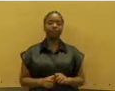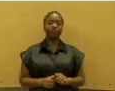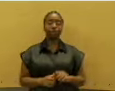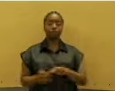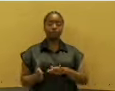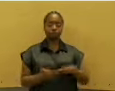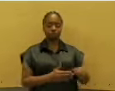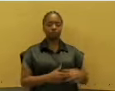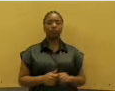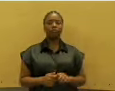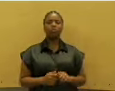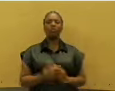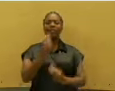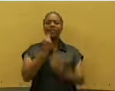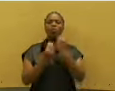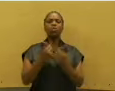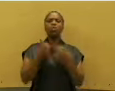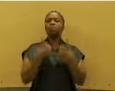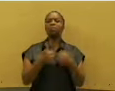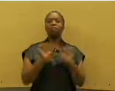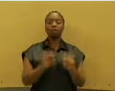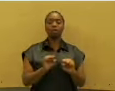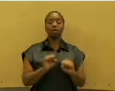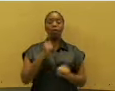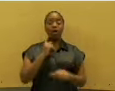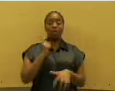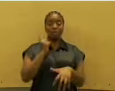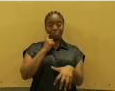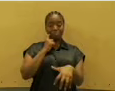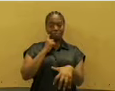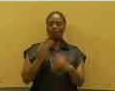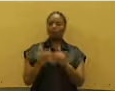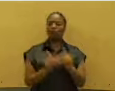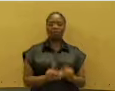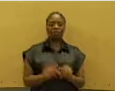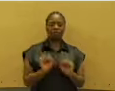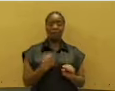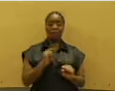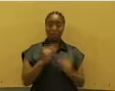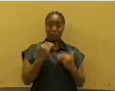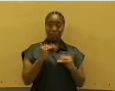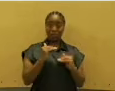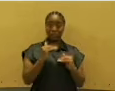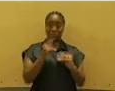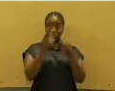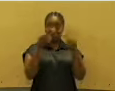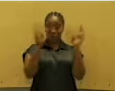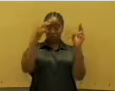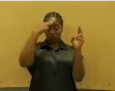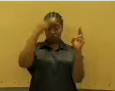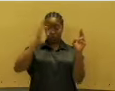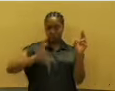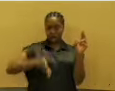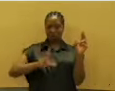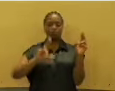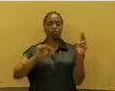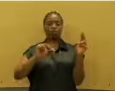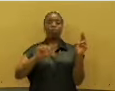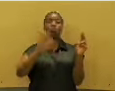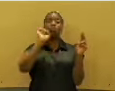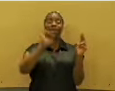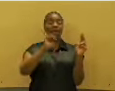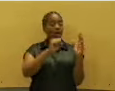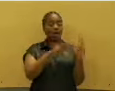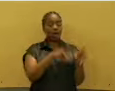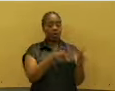quality nutrition and maternity care for all pregnant women. This is not just limited to university students, by the way. You can copy and paste this for